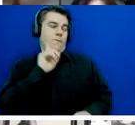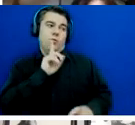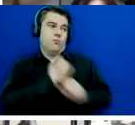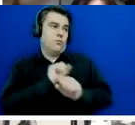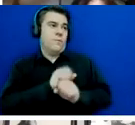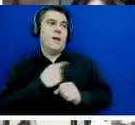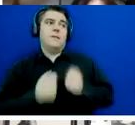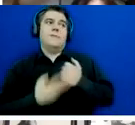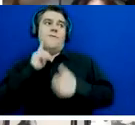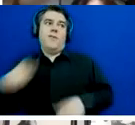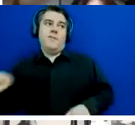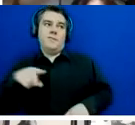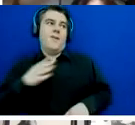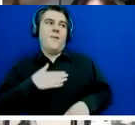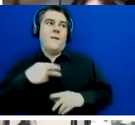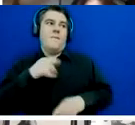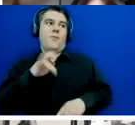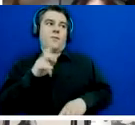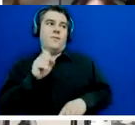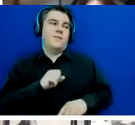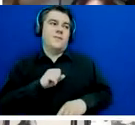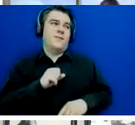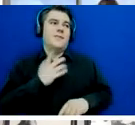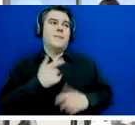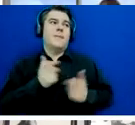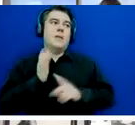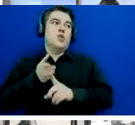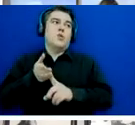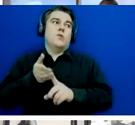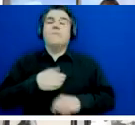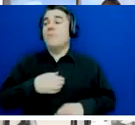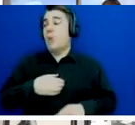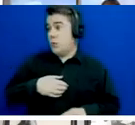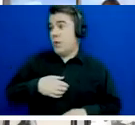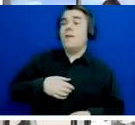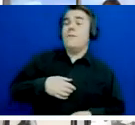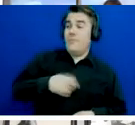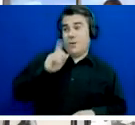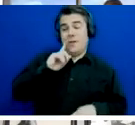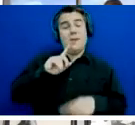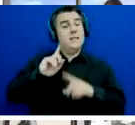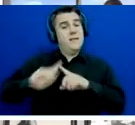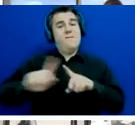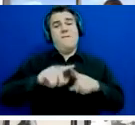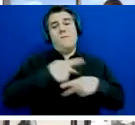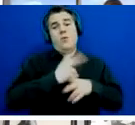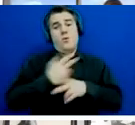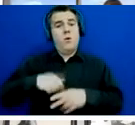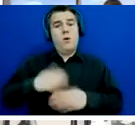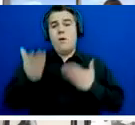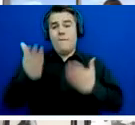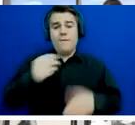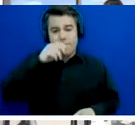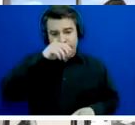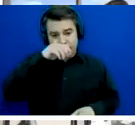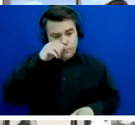those on my perks. So that's usually my big go-to. Absolutely. I mean, if you think about all the products that we offer,